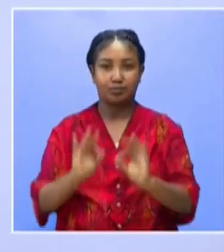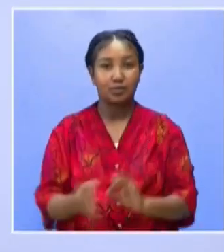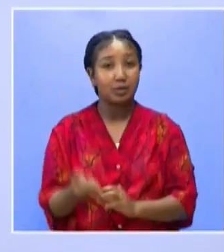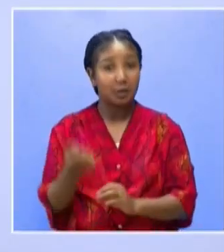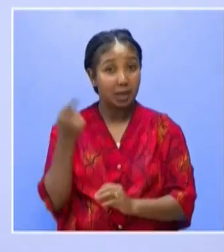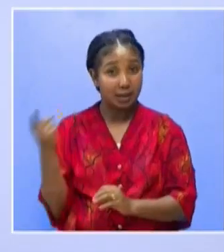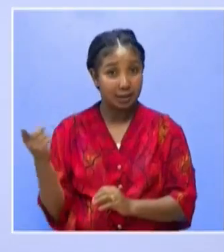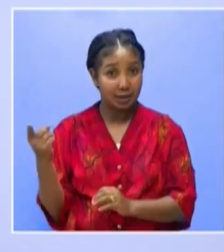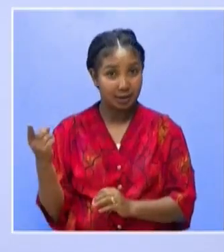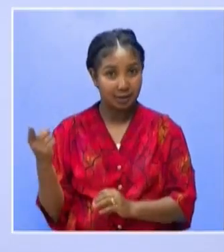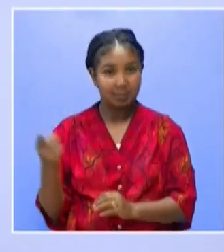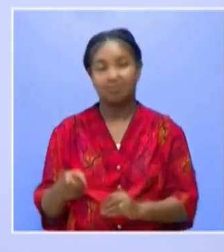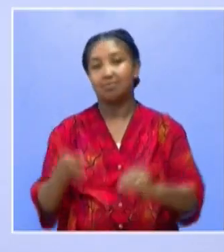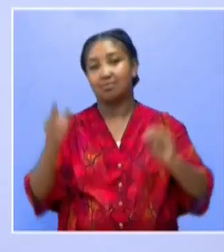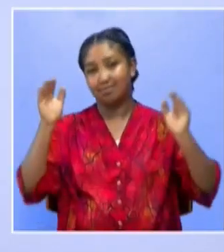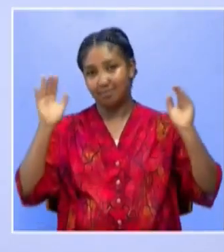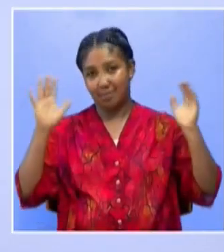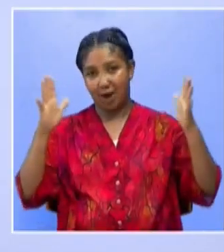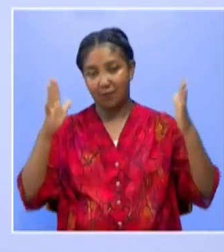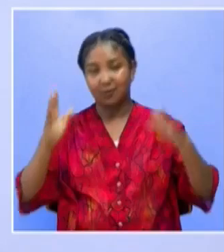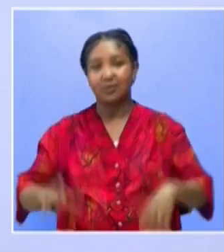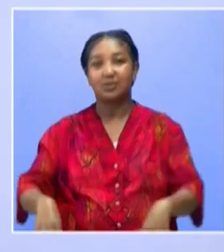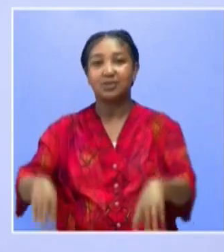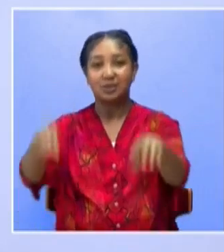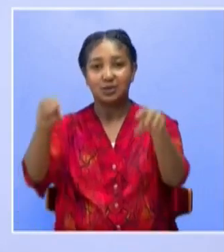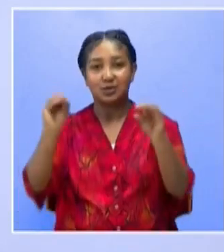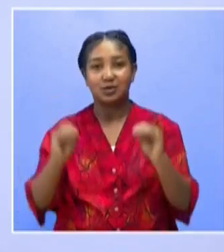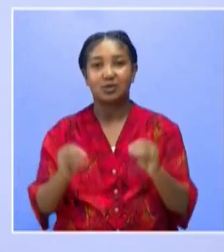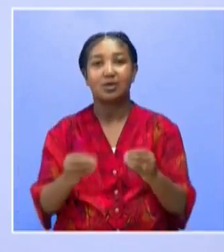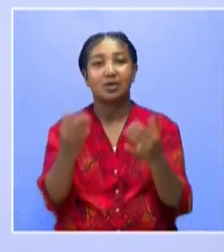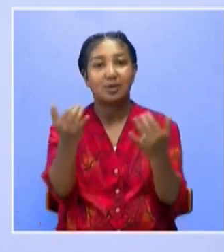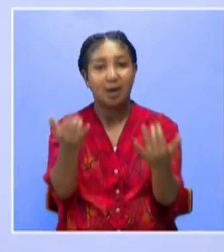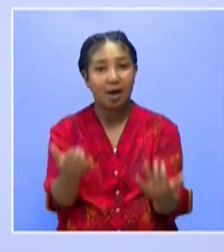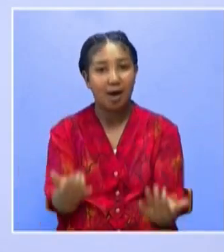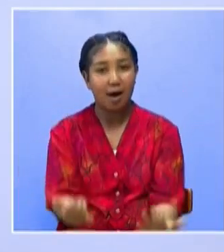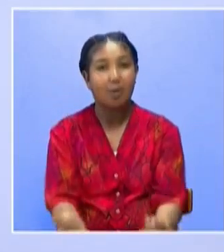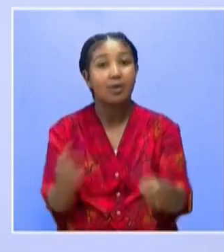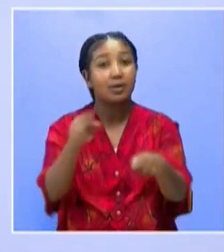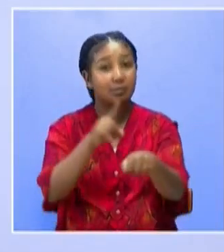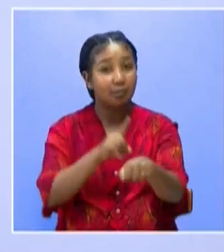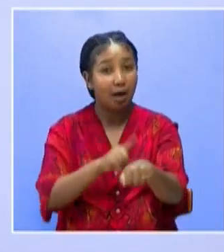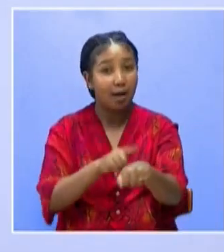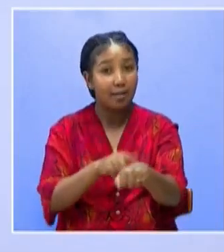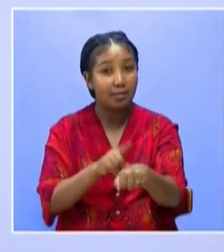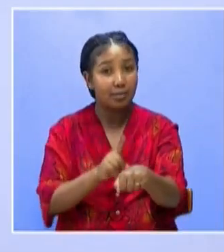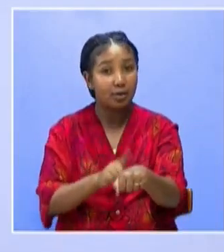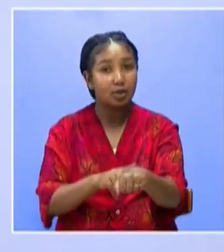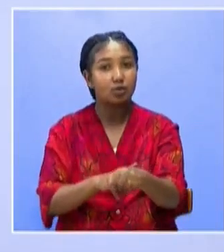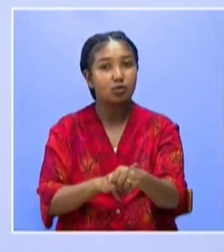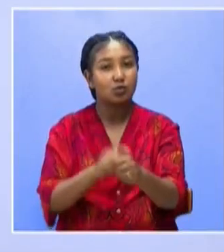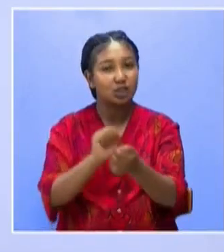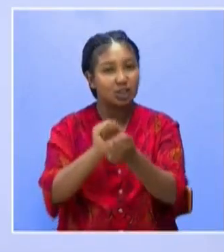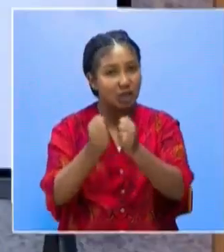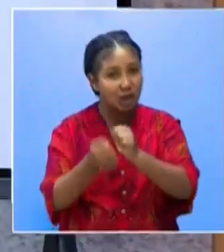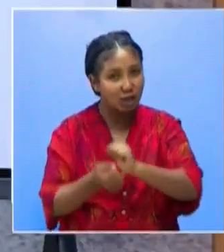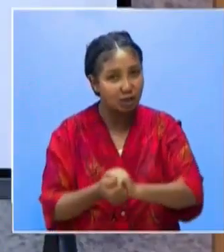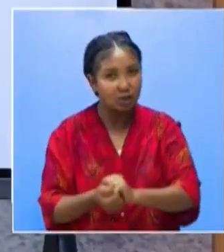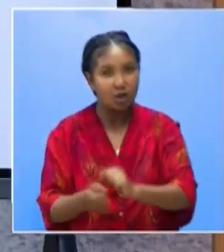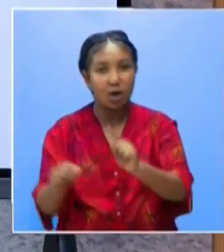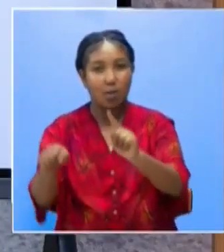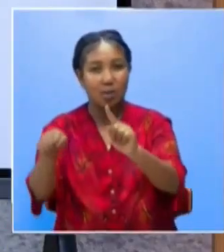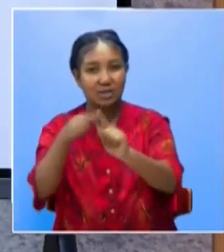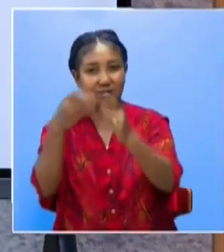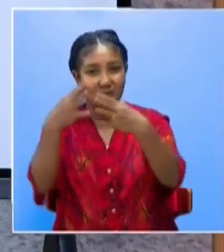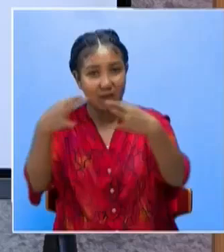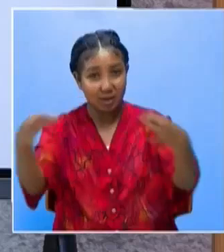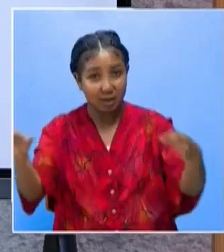clear? Bravo. Students, now it is time to change positive